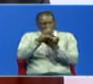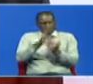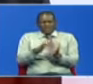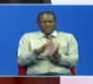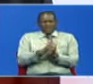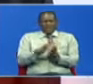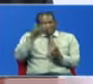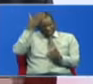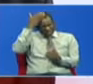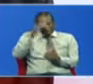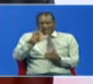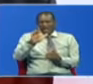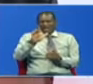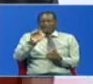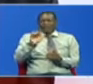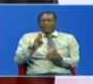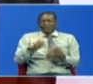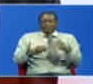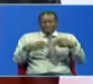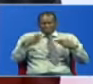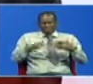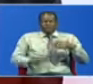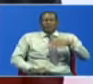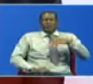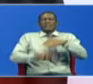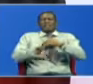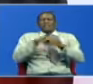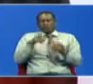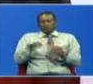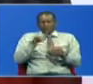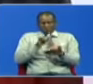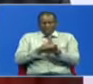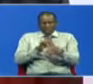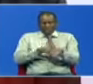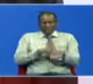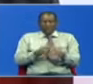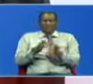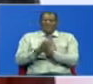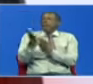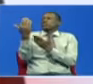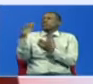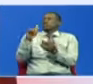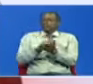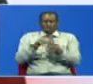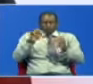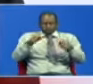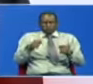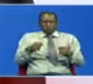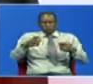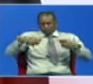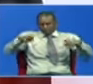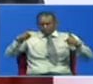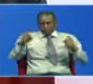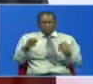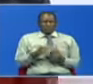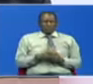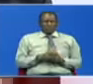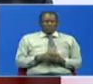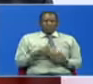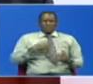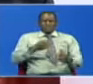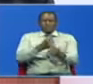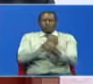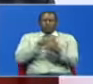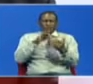laboratory people is to support you throughout that period and hope that you are able to pull through. I'm confident